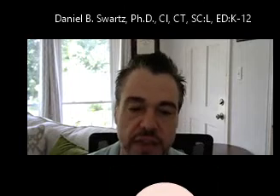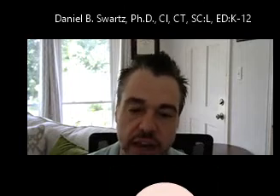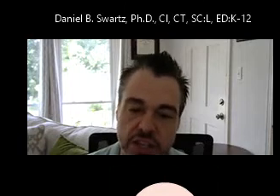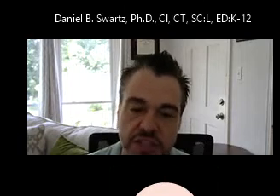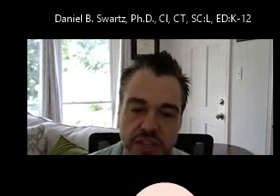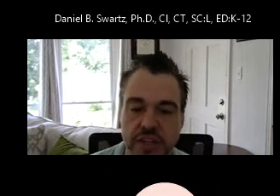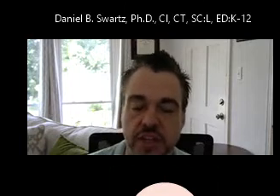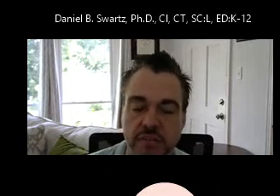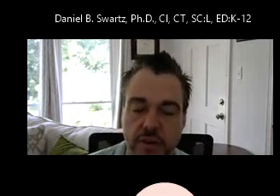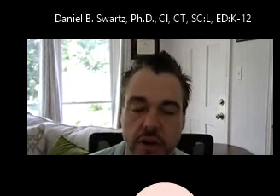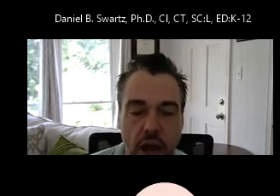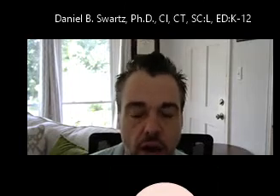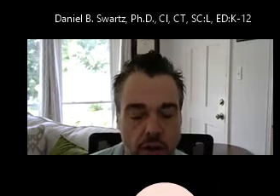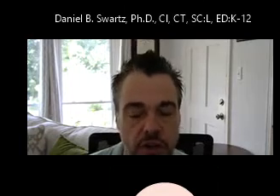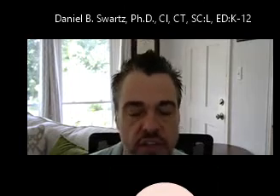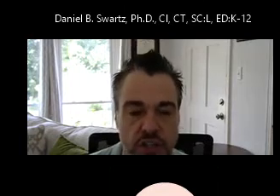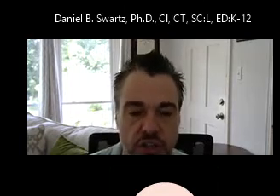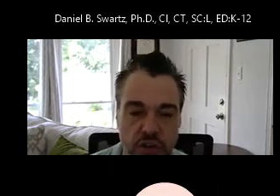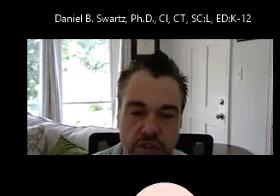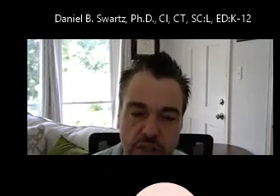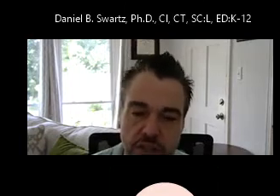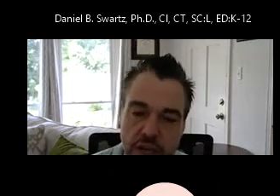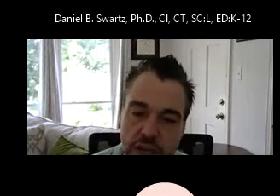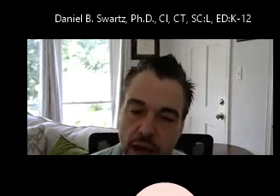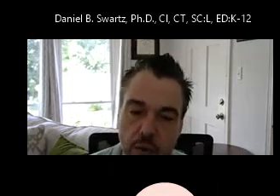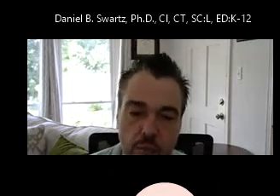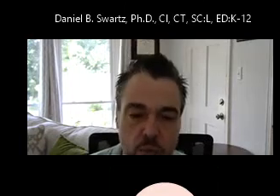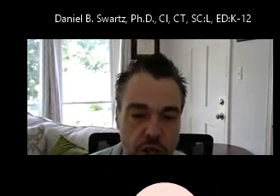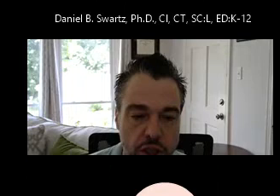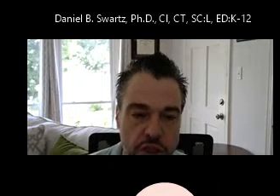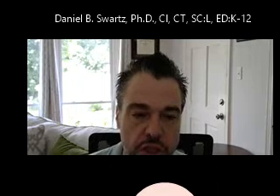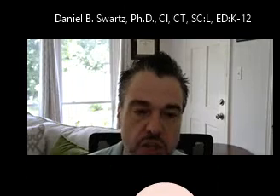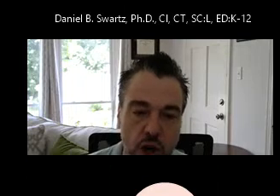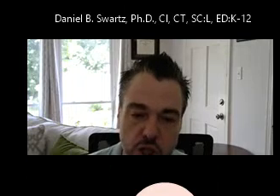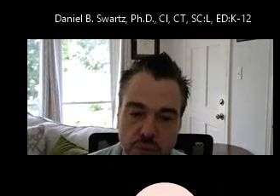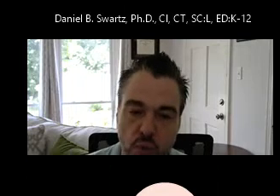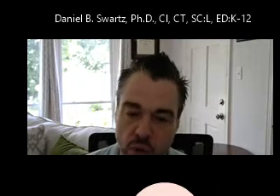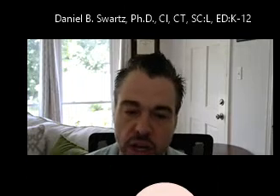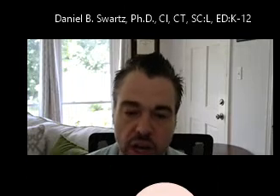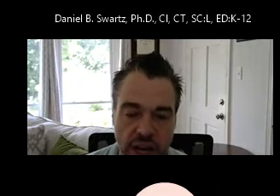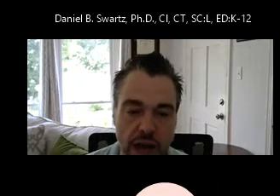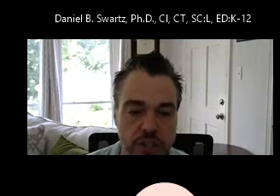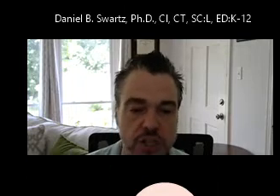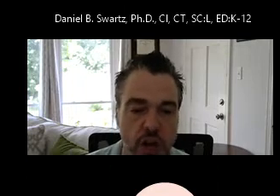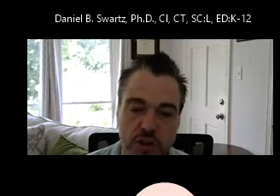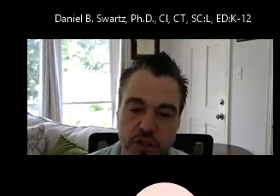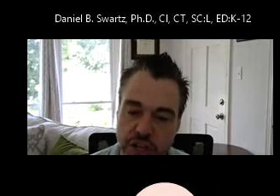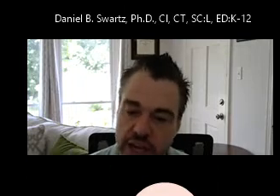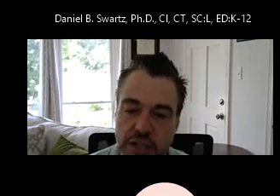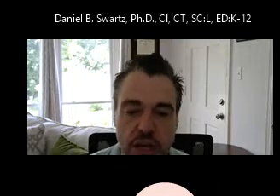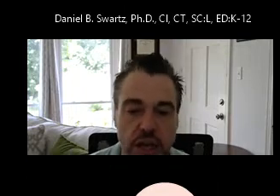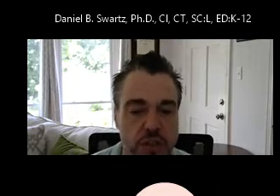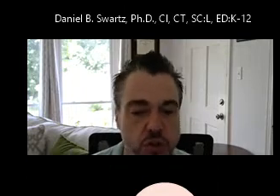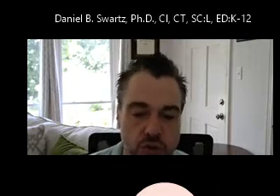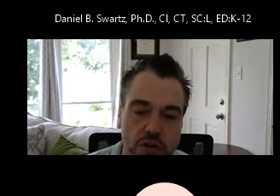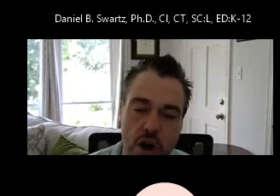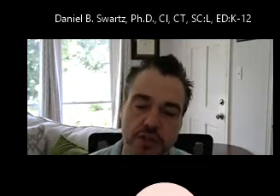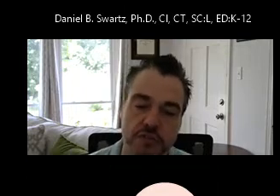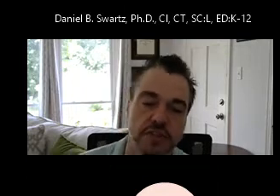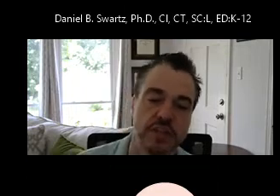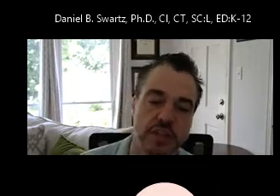subcontractors at the agency that deliver early intervention services. This cost report will allow us to understand